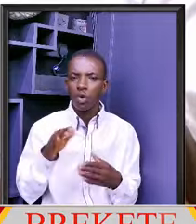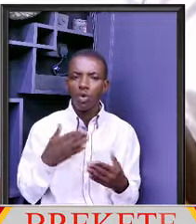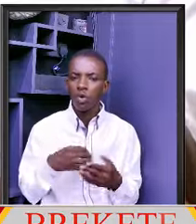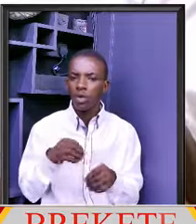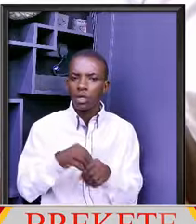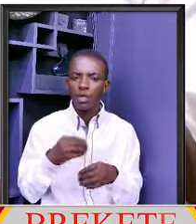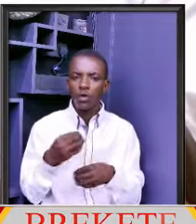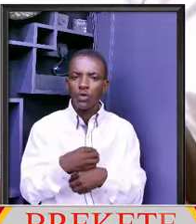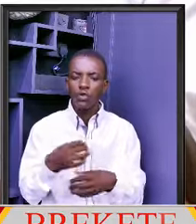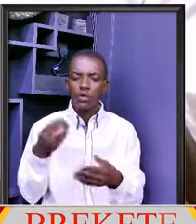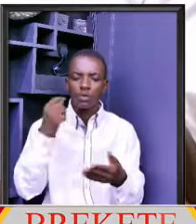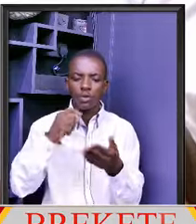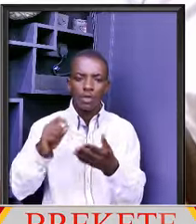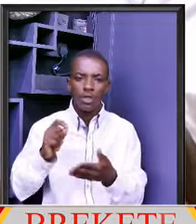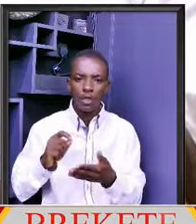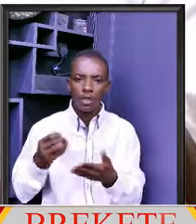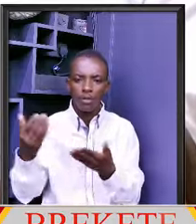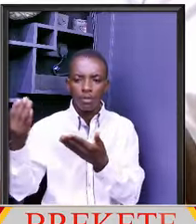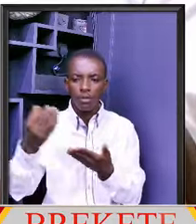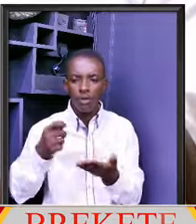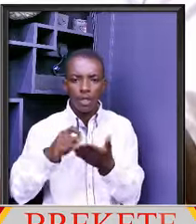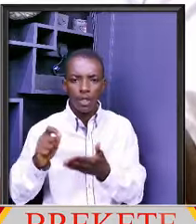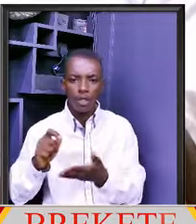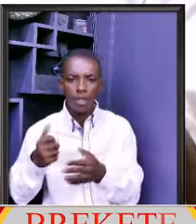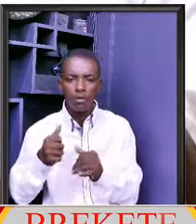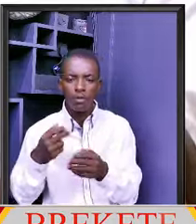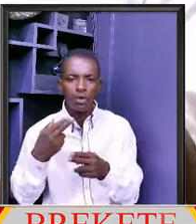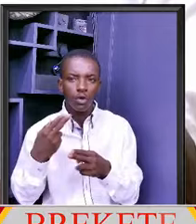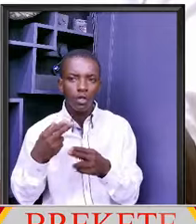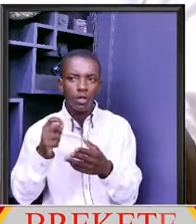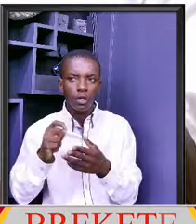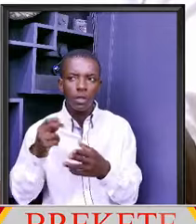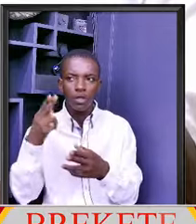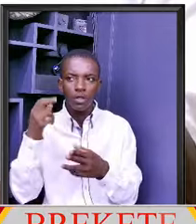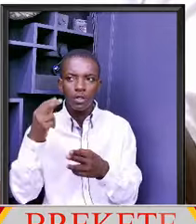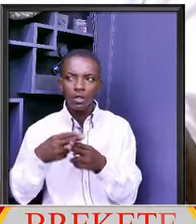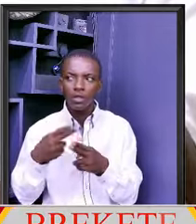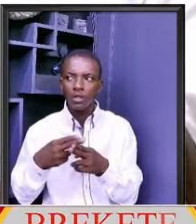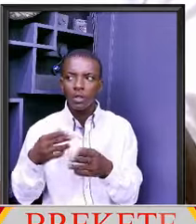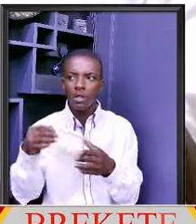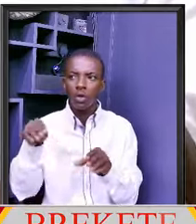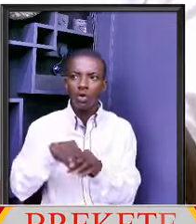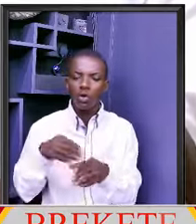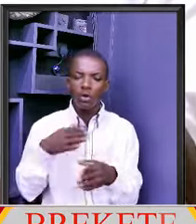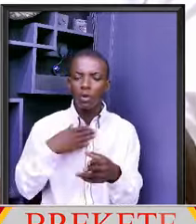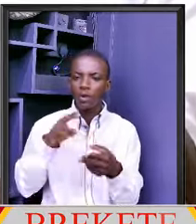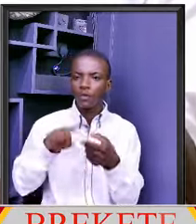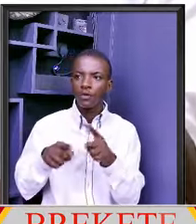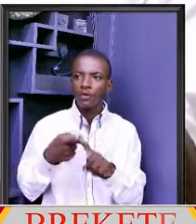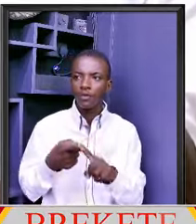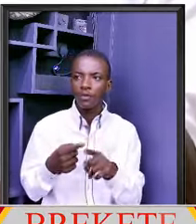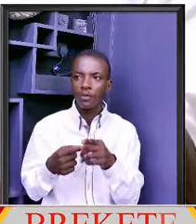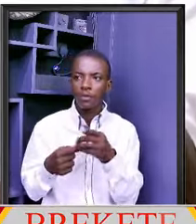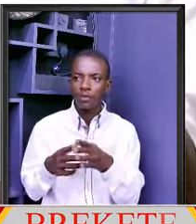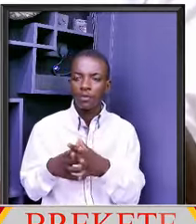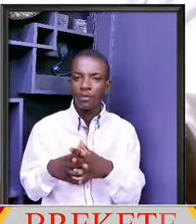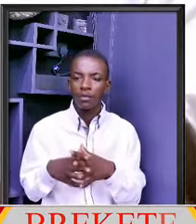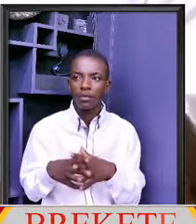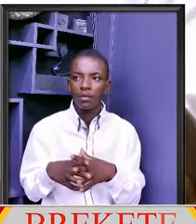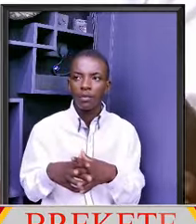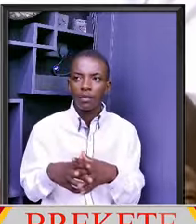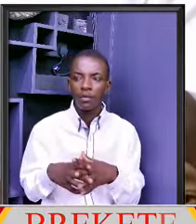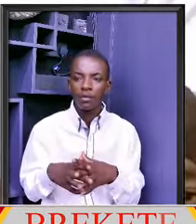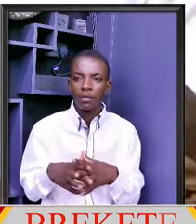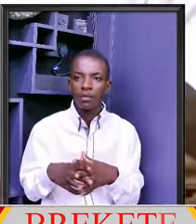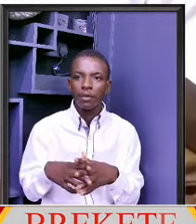office. He brought the letter. Everybody denied his name, including my friend. Okay, his when name they, is there. Wait, yeah. They say,